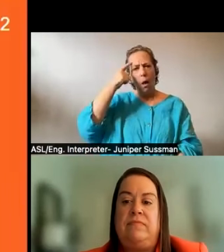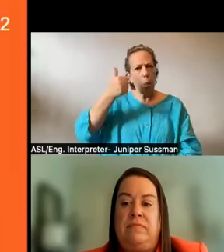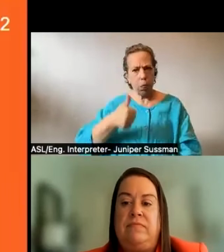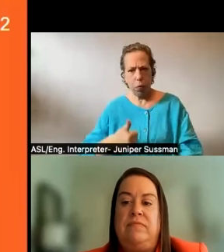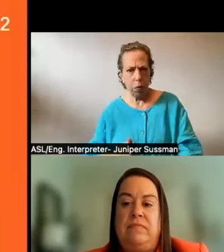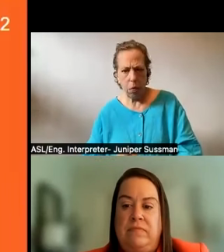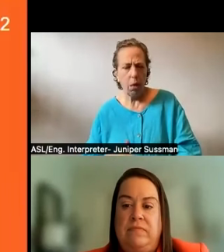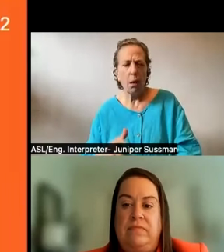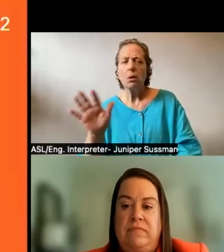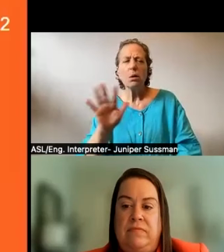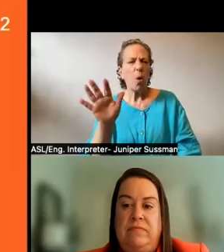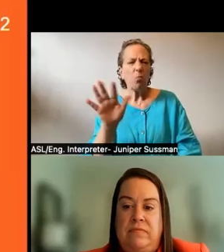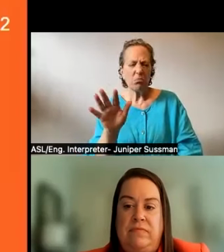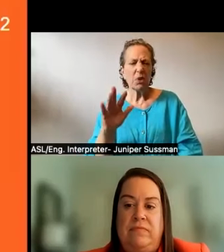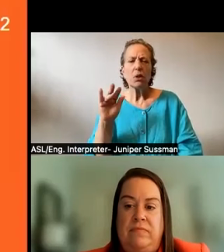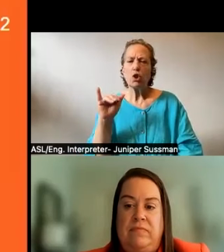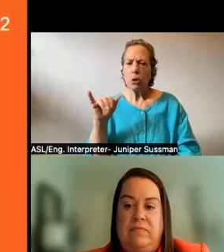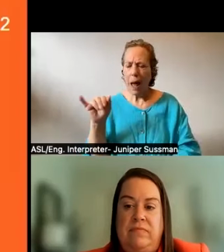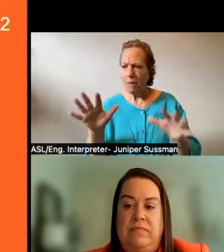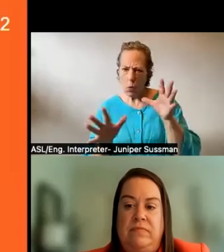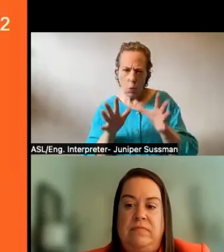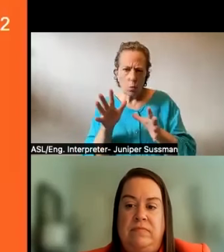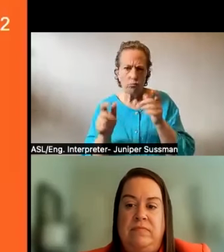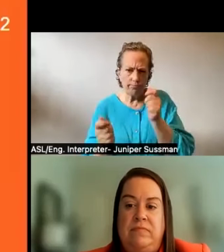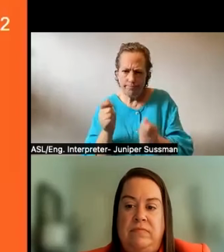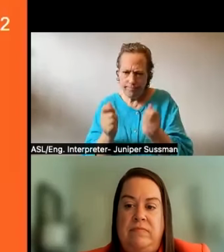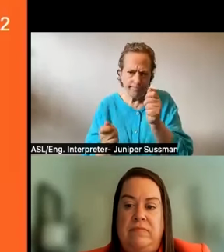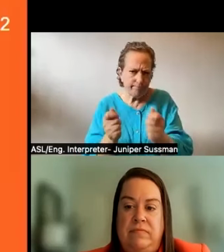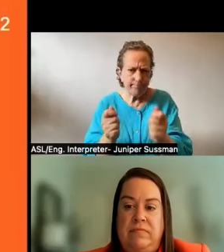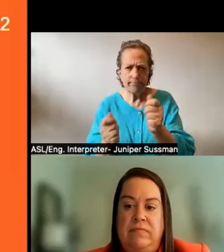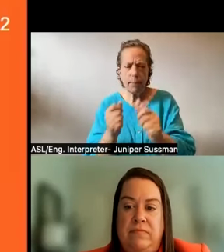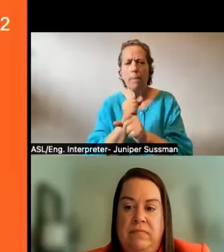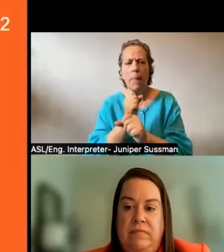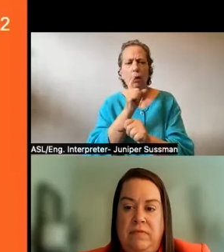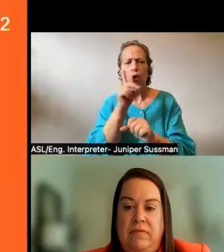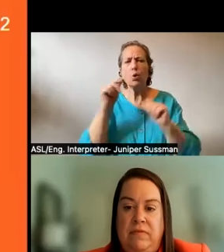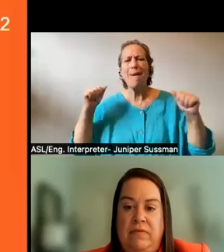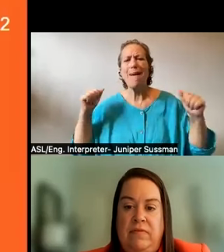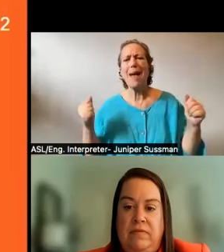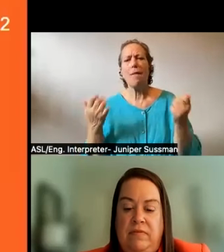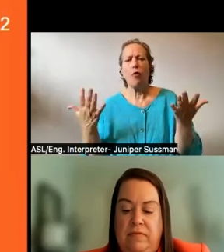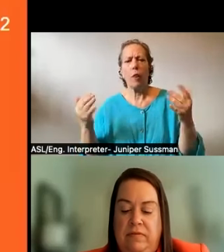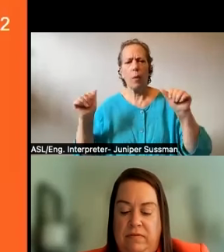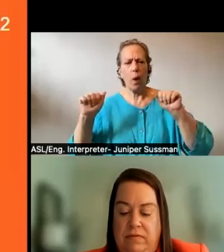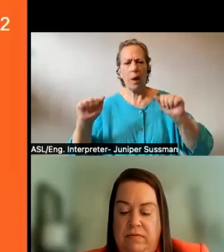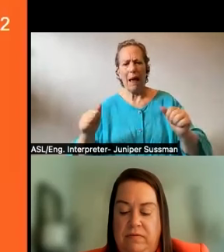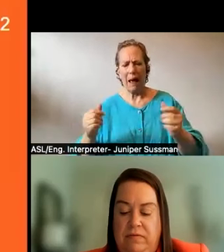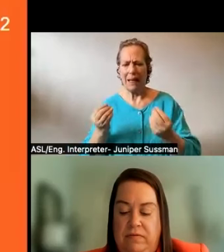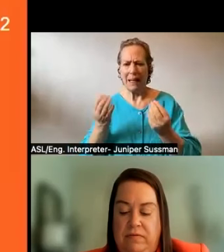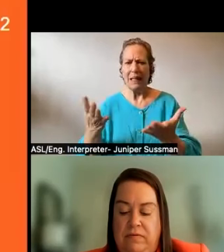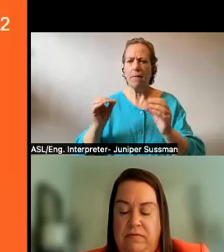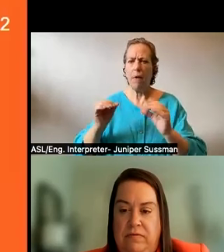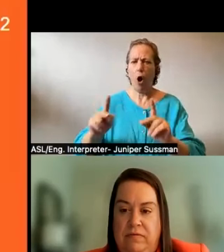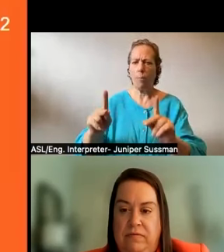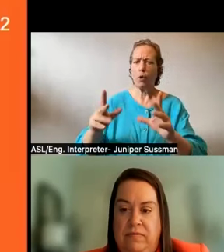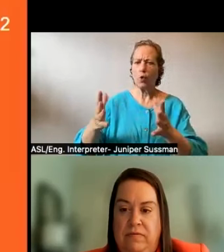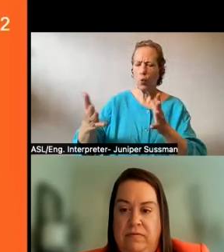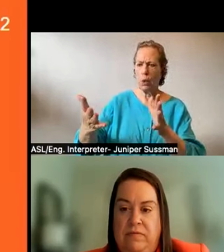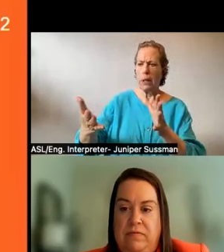our representation to make sure that we're doing everything possible to give them the best opportunity to work with us and to